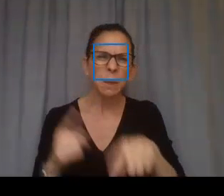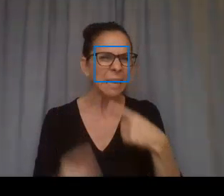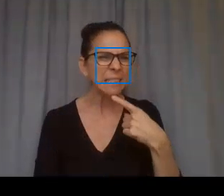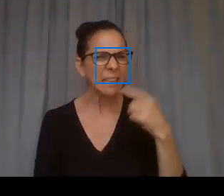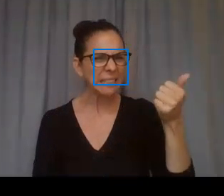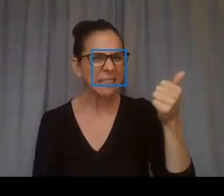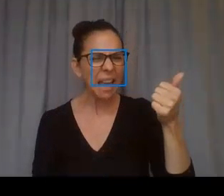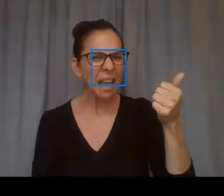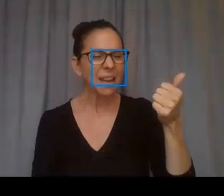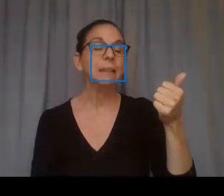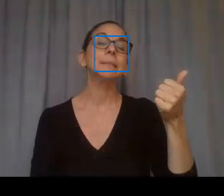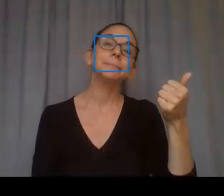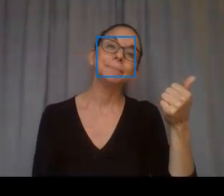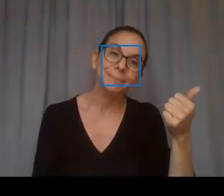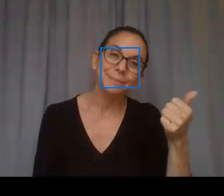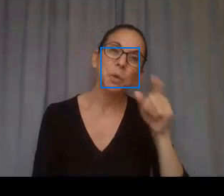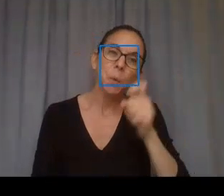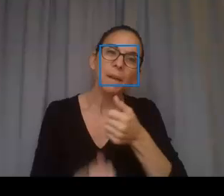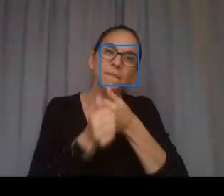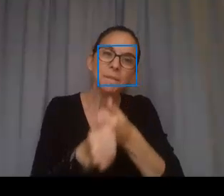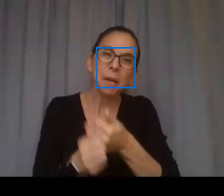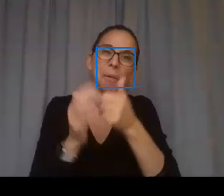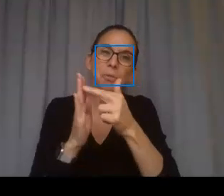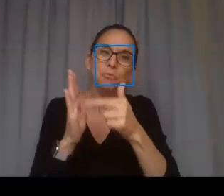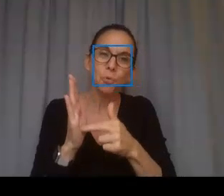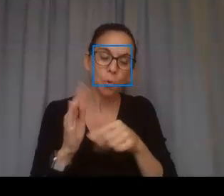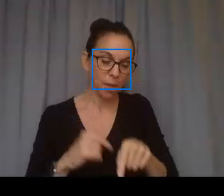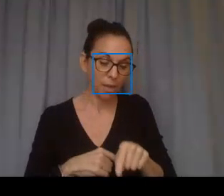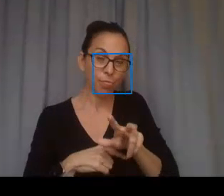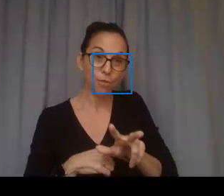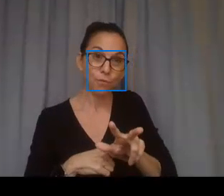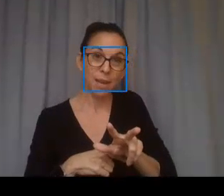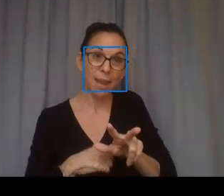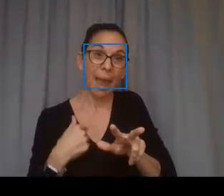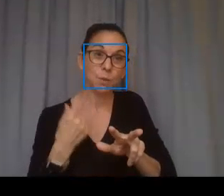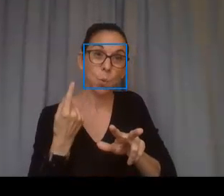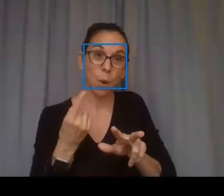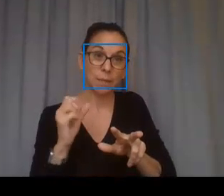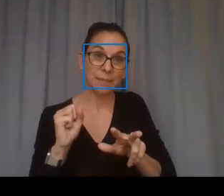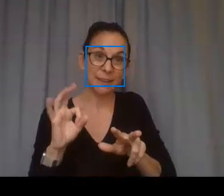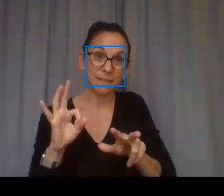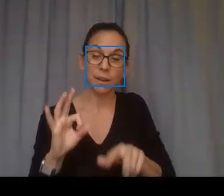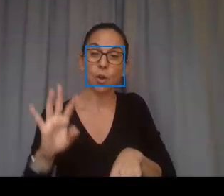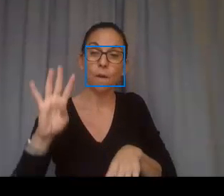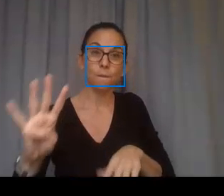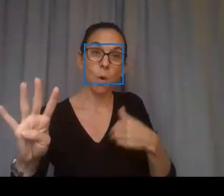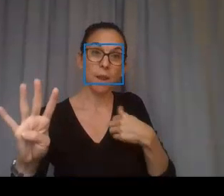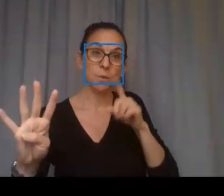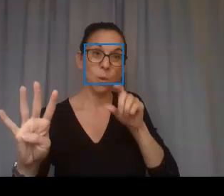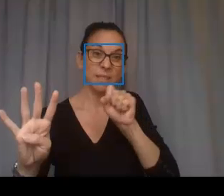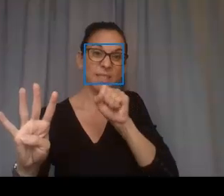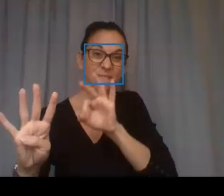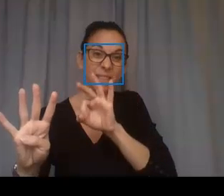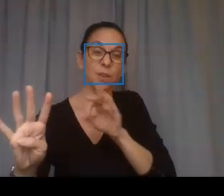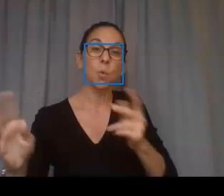10. Well, you've got to go back to those measurements and you've got to make sure that you had the correct number of significant figures in